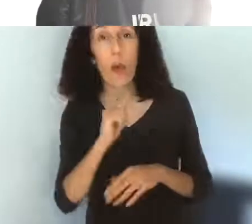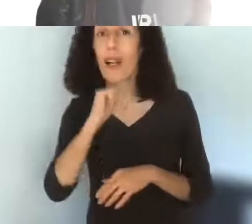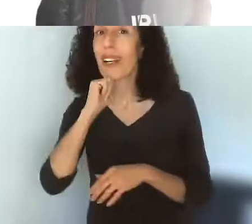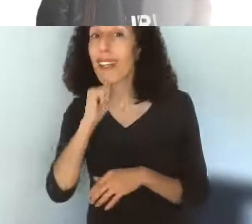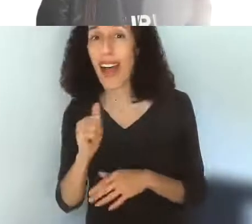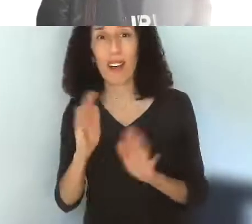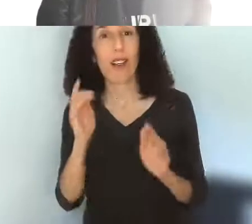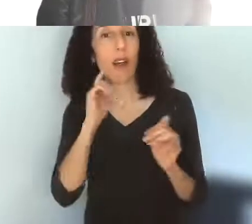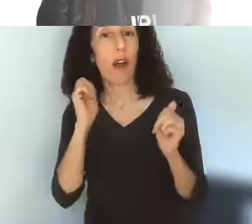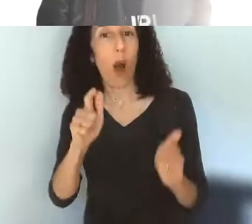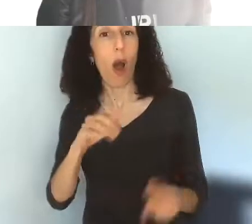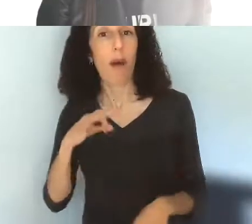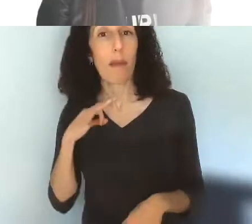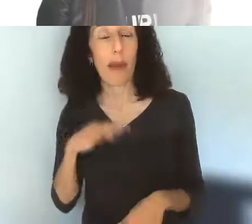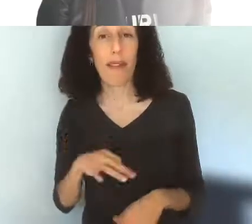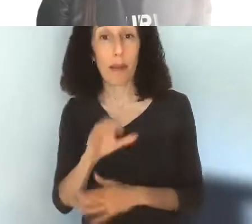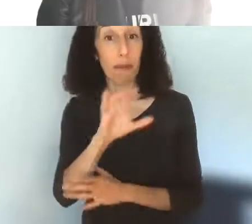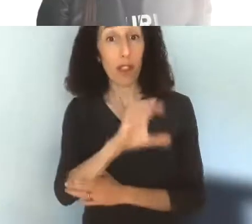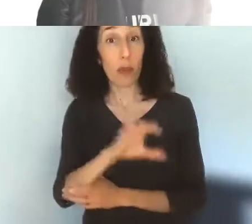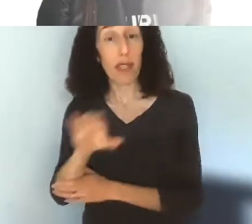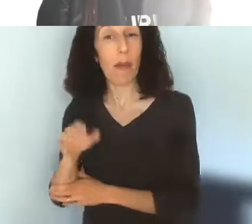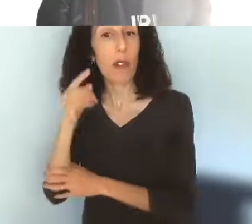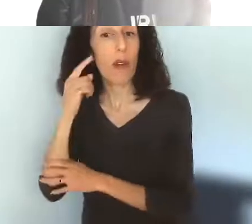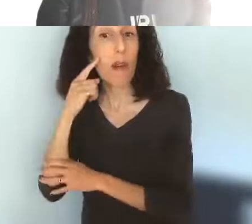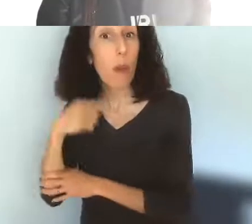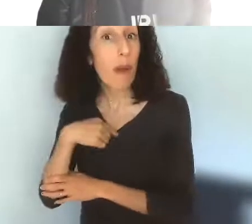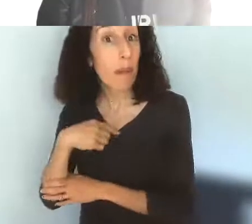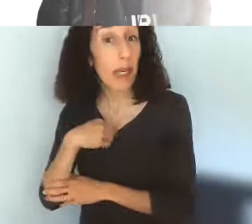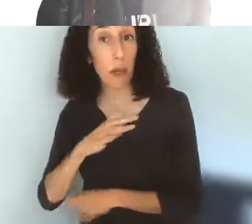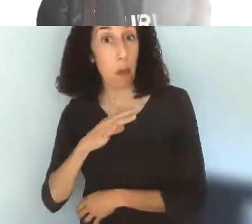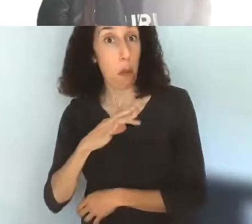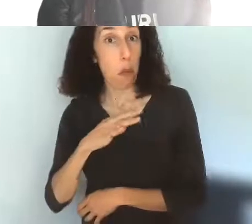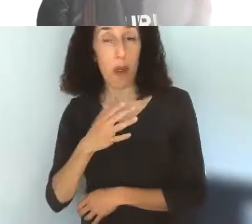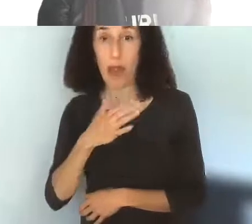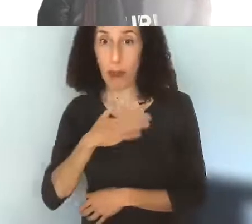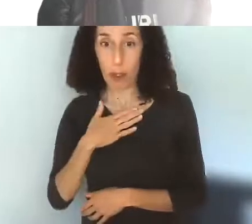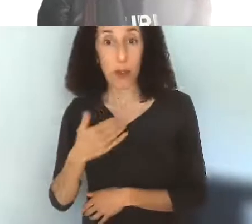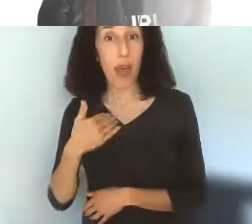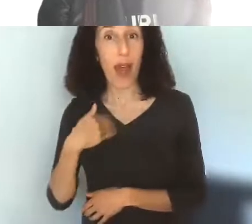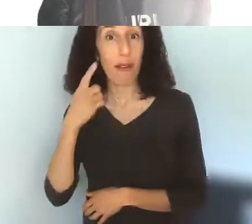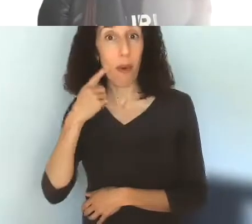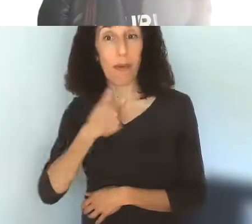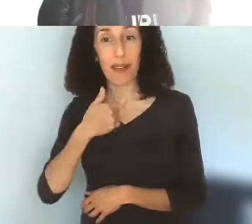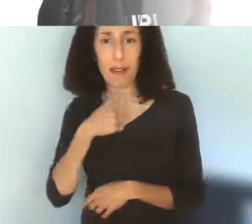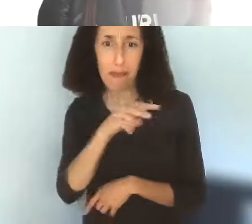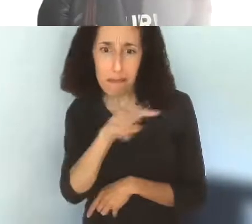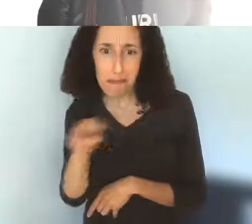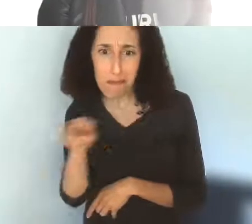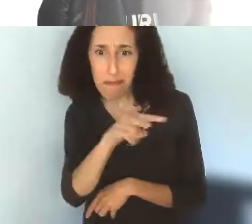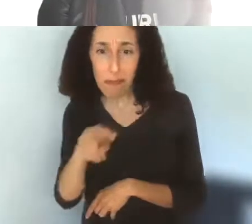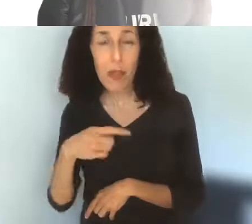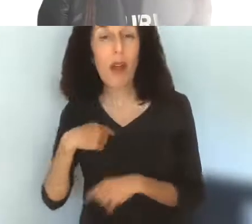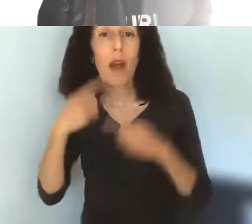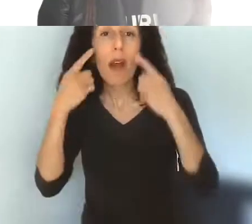you know, my, you know, progressively, you know, worse vision, but I think